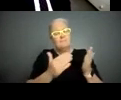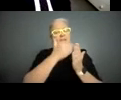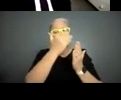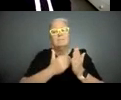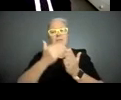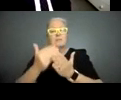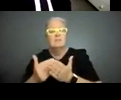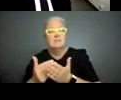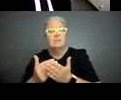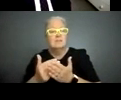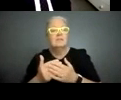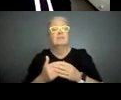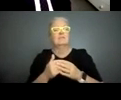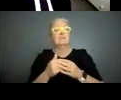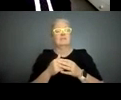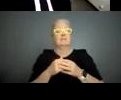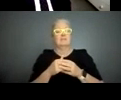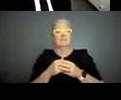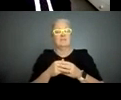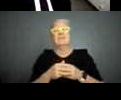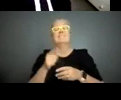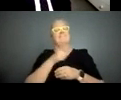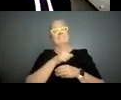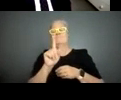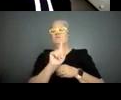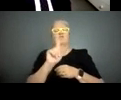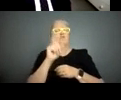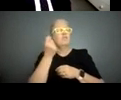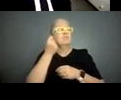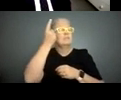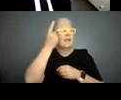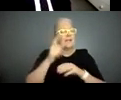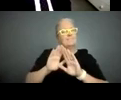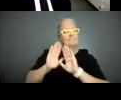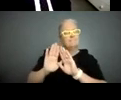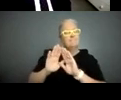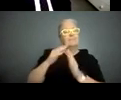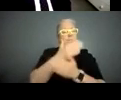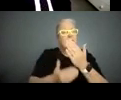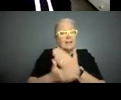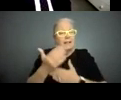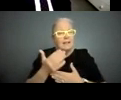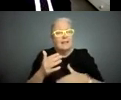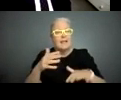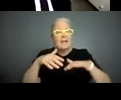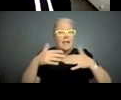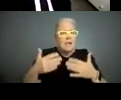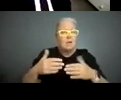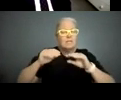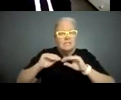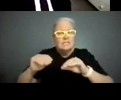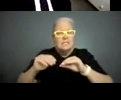about including disability orientation, categories of disabilities, early identification,